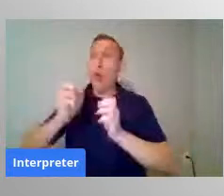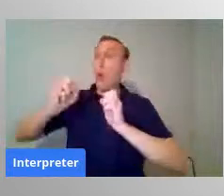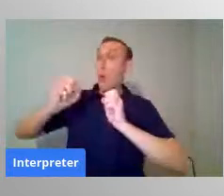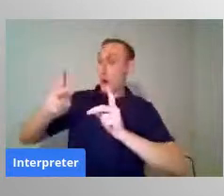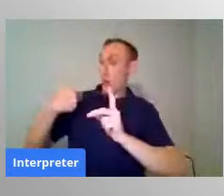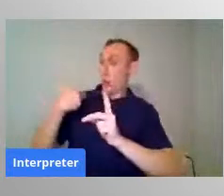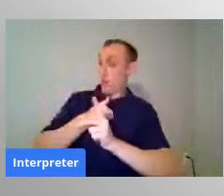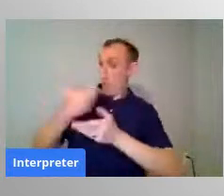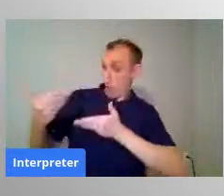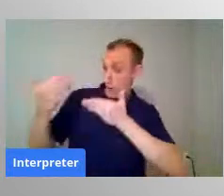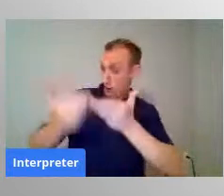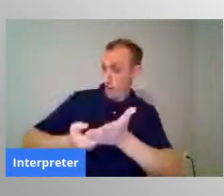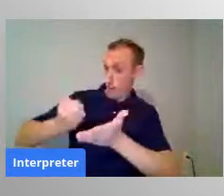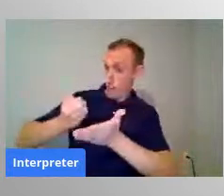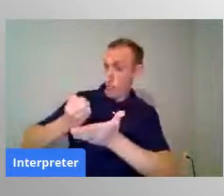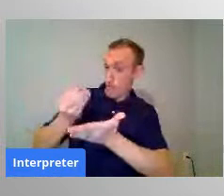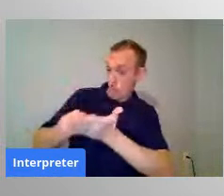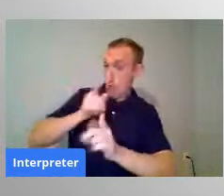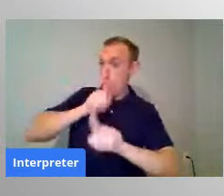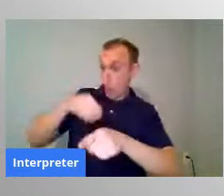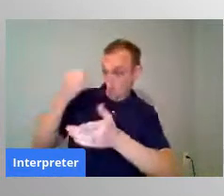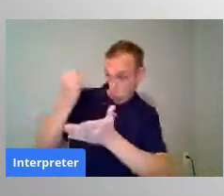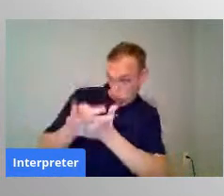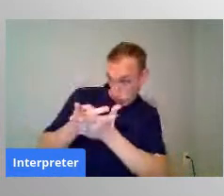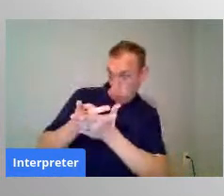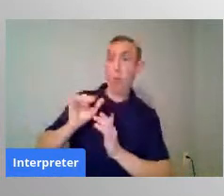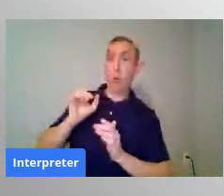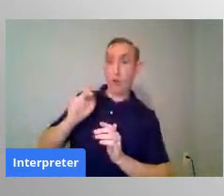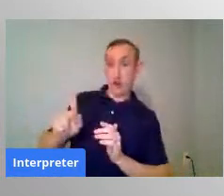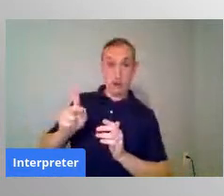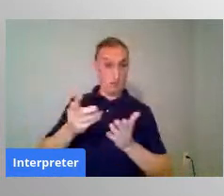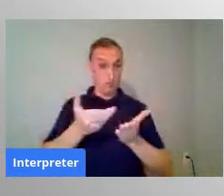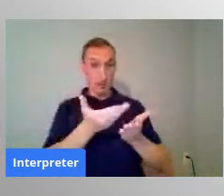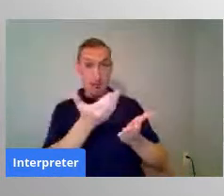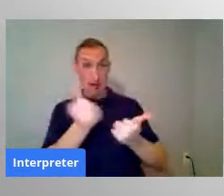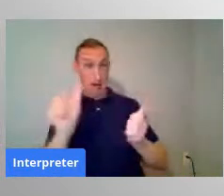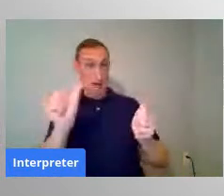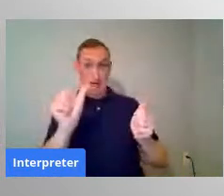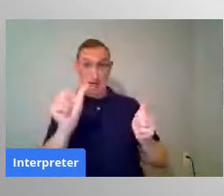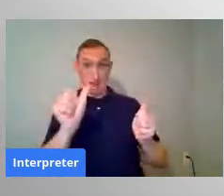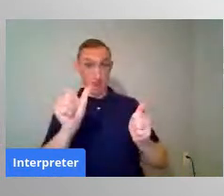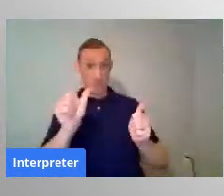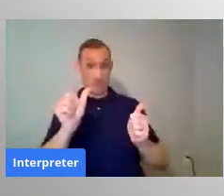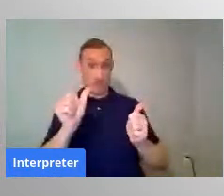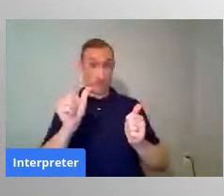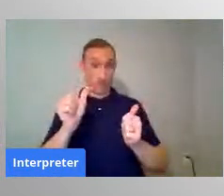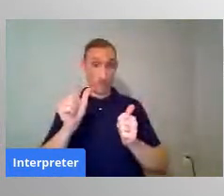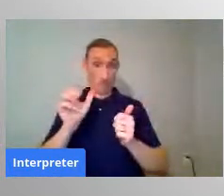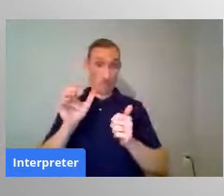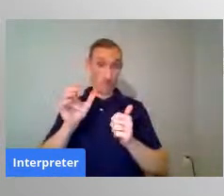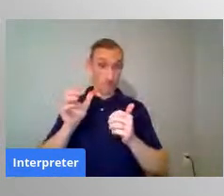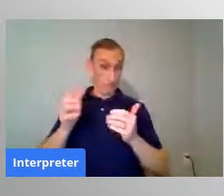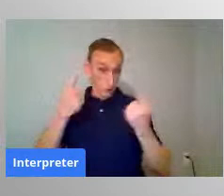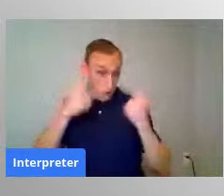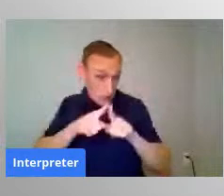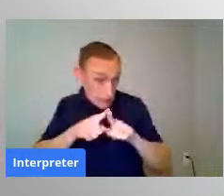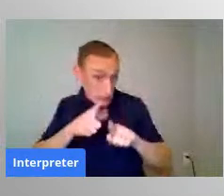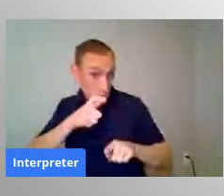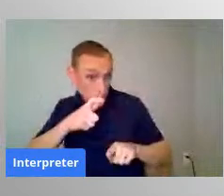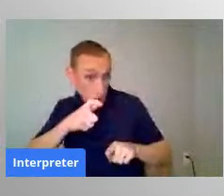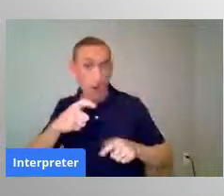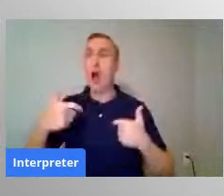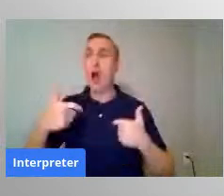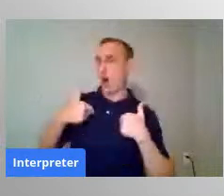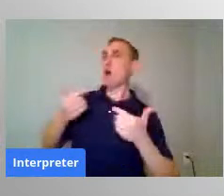financial reports to be approved. The floor is open for motion. I so move.